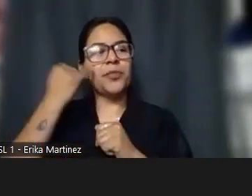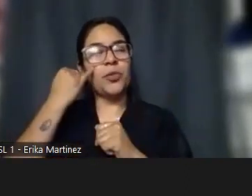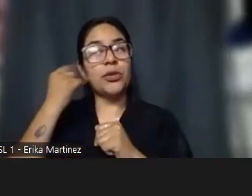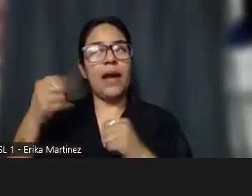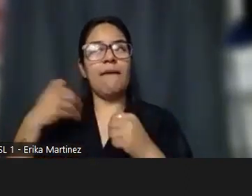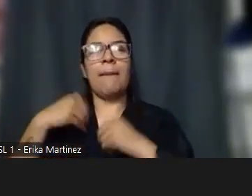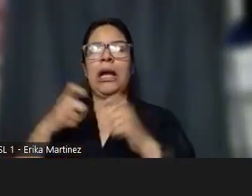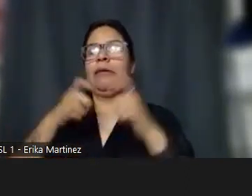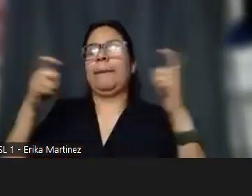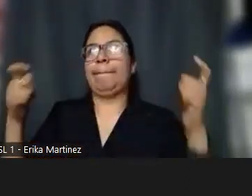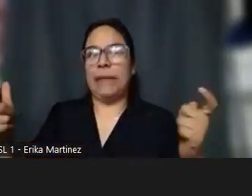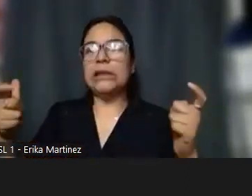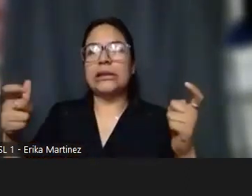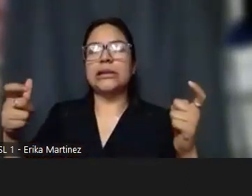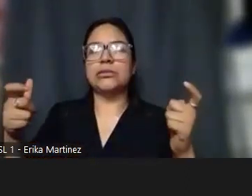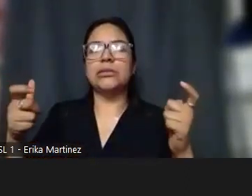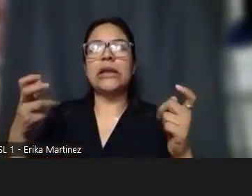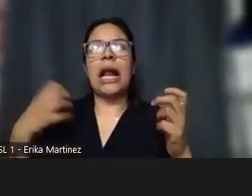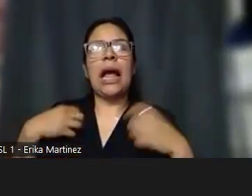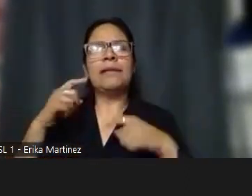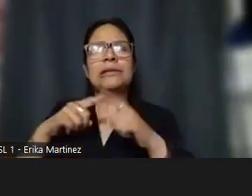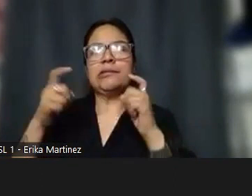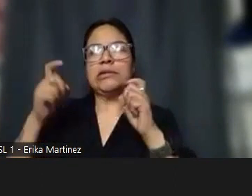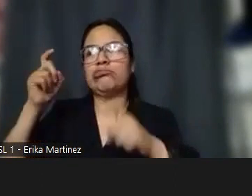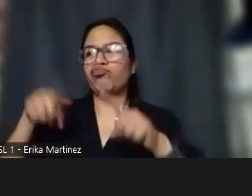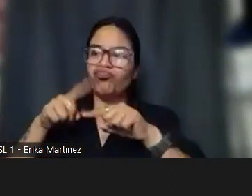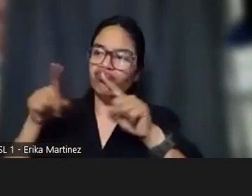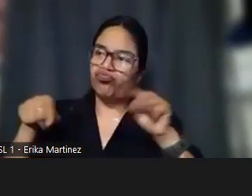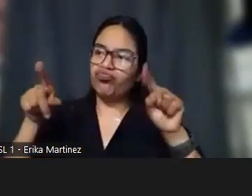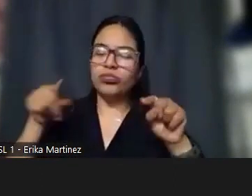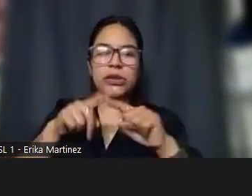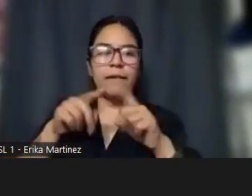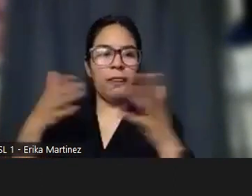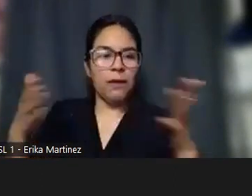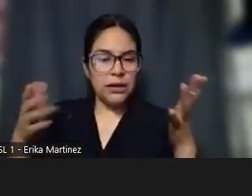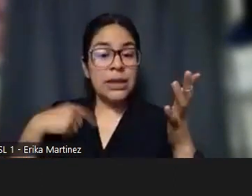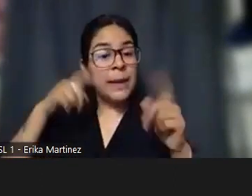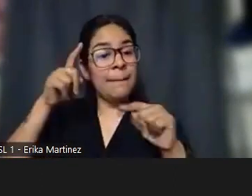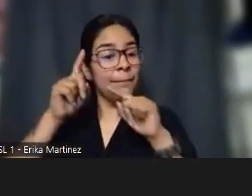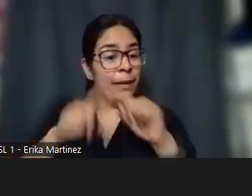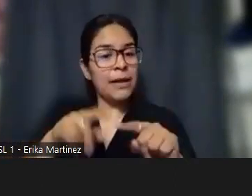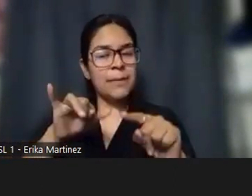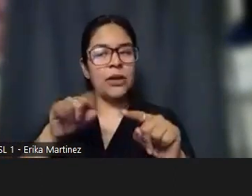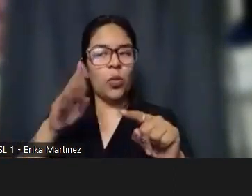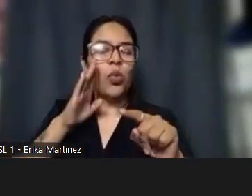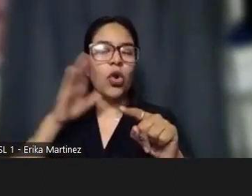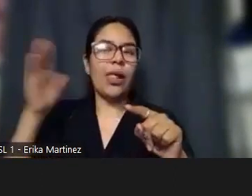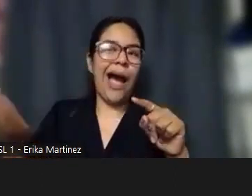estate that has to have complicated assets, a private conservator might be hired to administer,